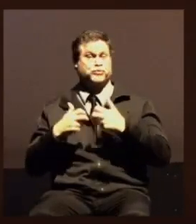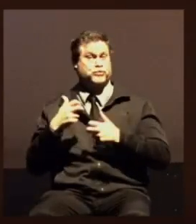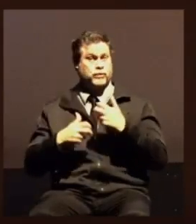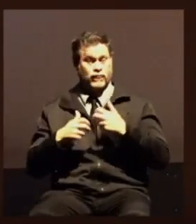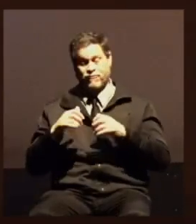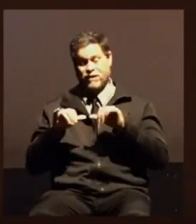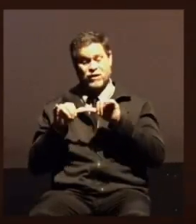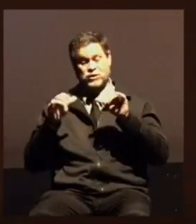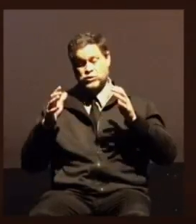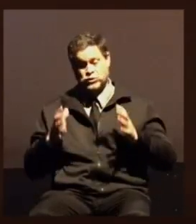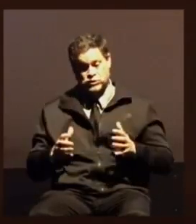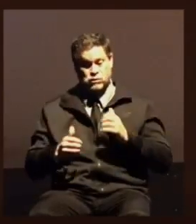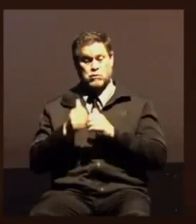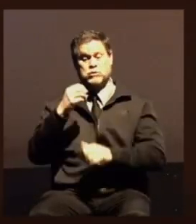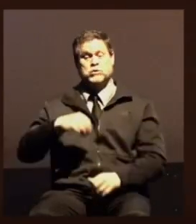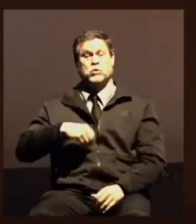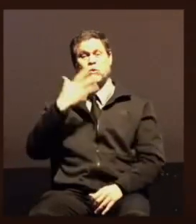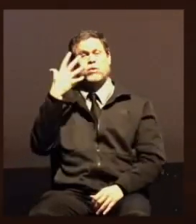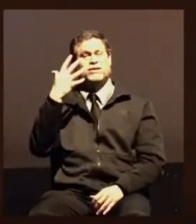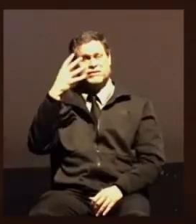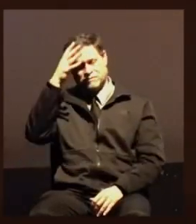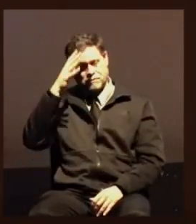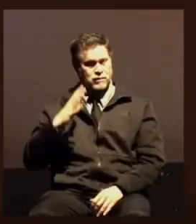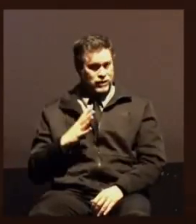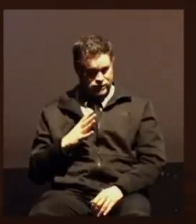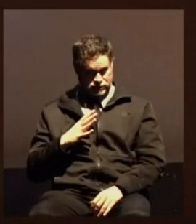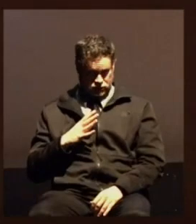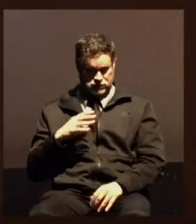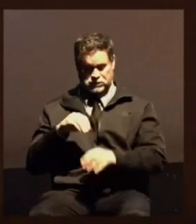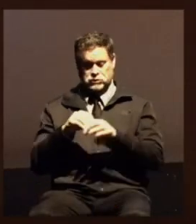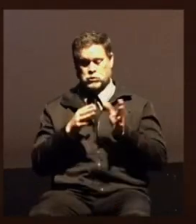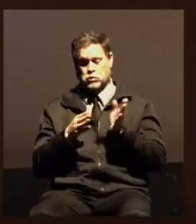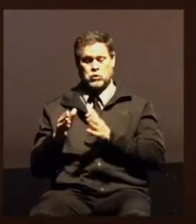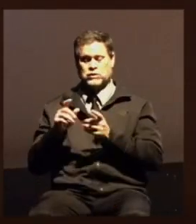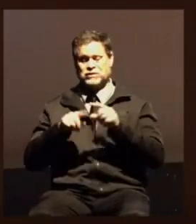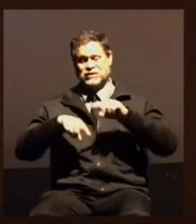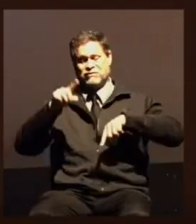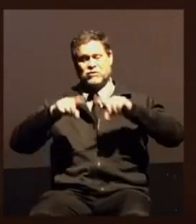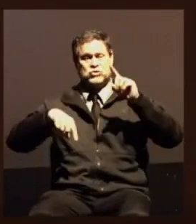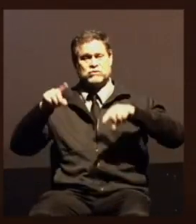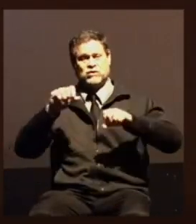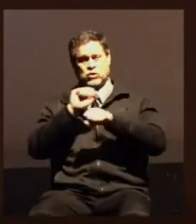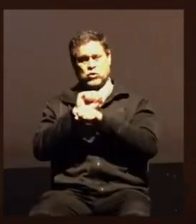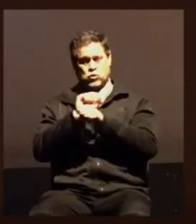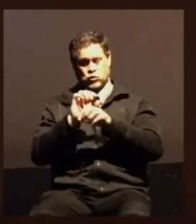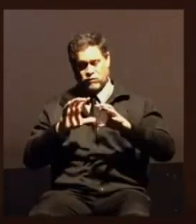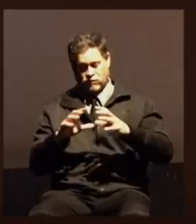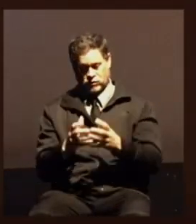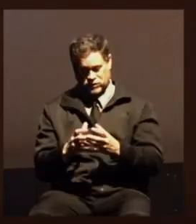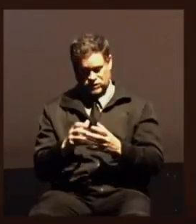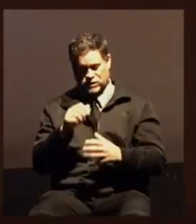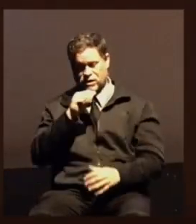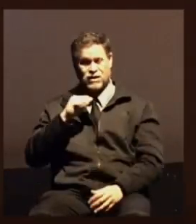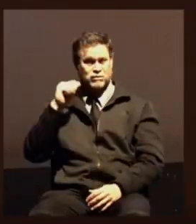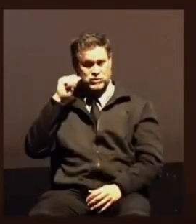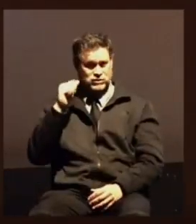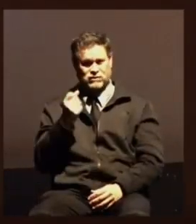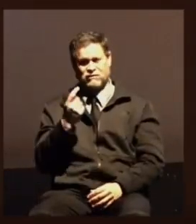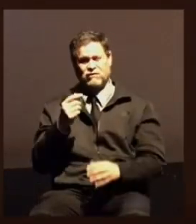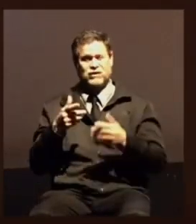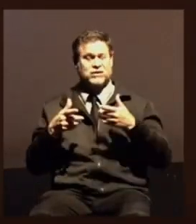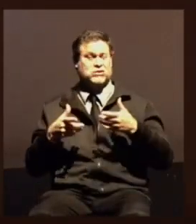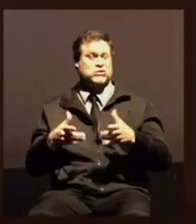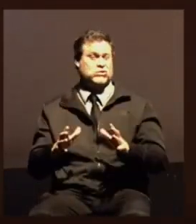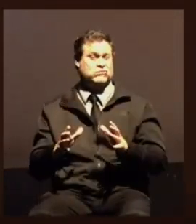the engineers were mostly white and male, and so in order to diversify the workforce of Amazon, there was very little